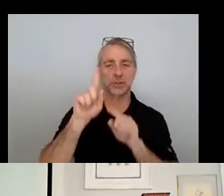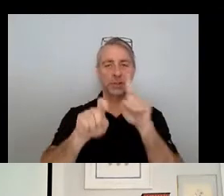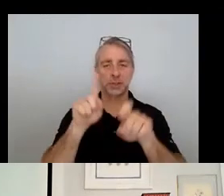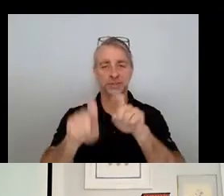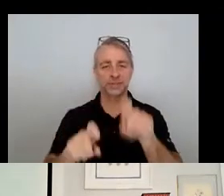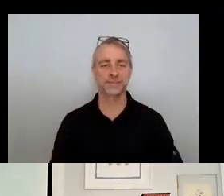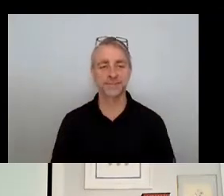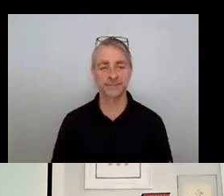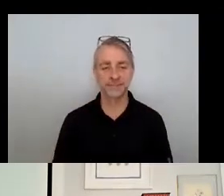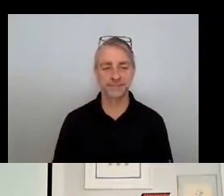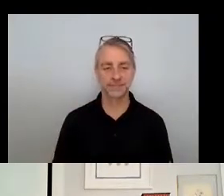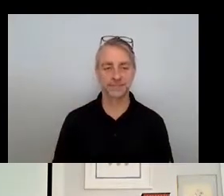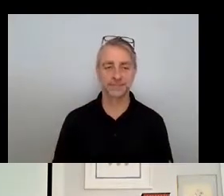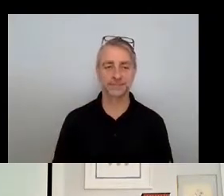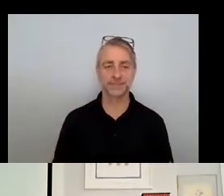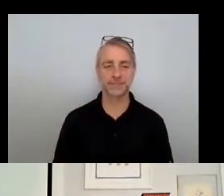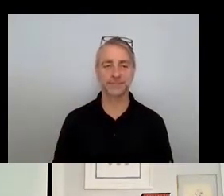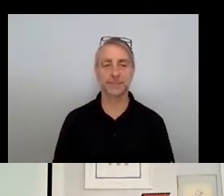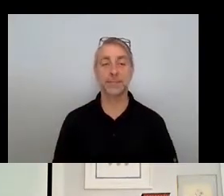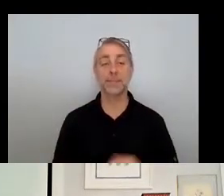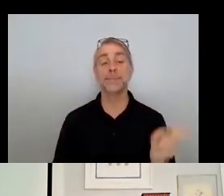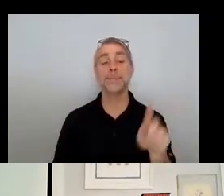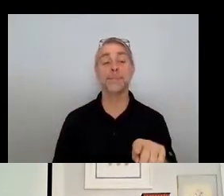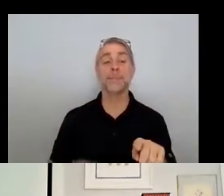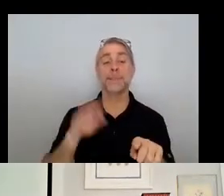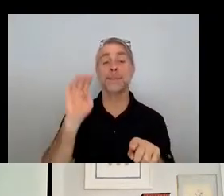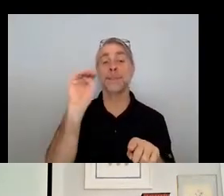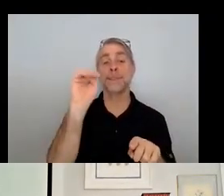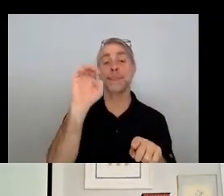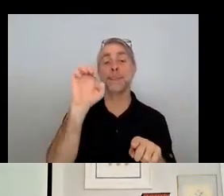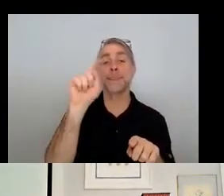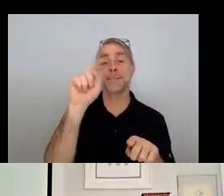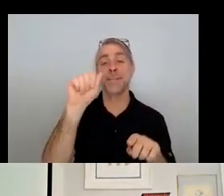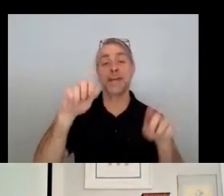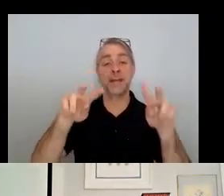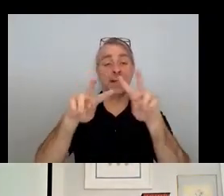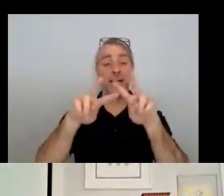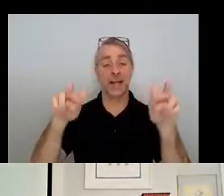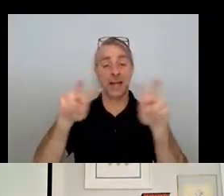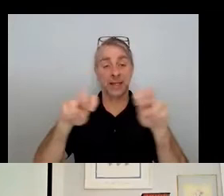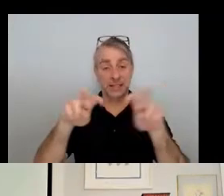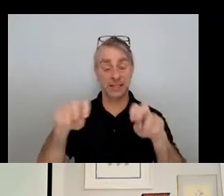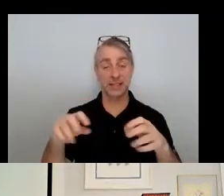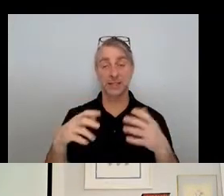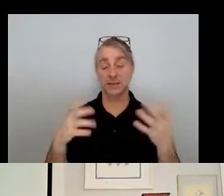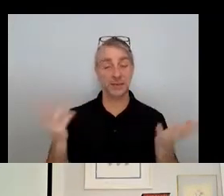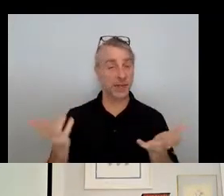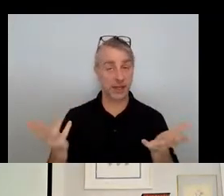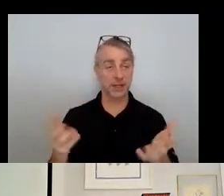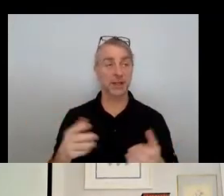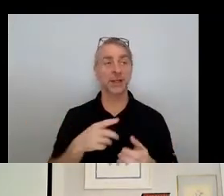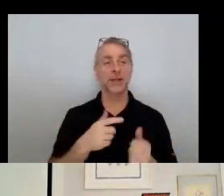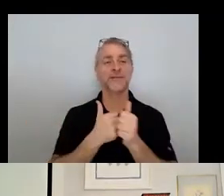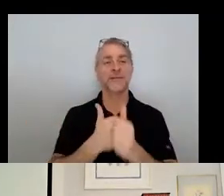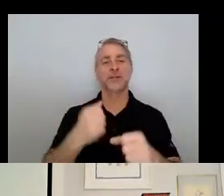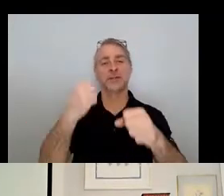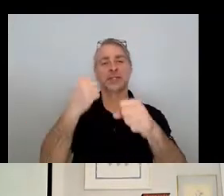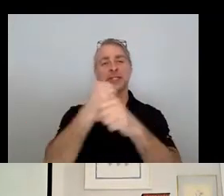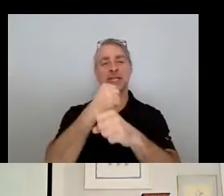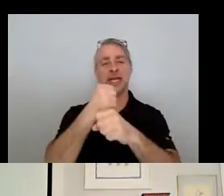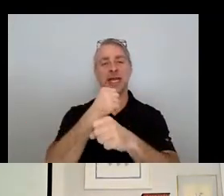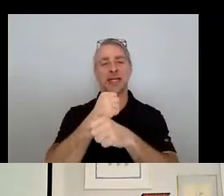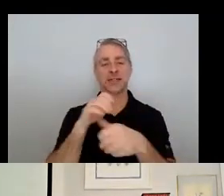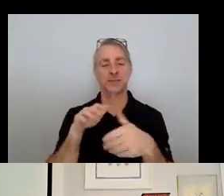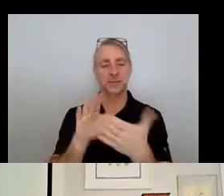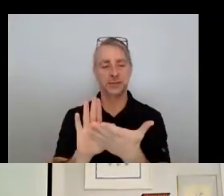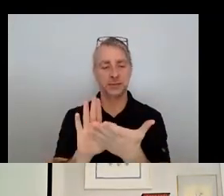And then meta-analysis, again, is what I refer to as a set of statistical techniques to synthesize quantitative results from a set